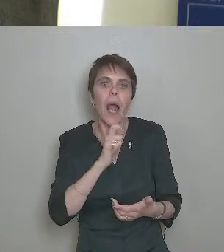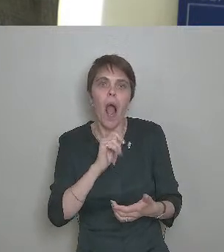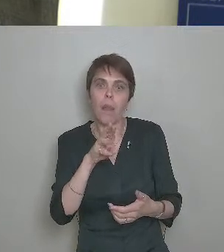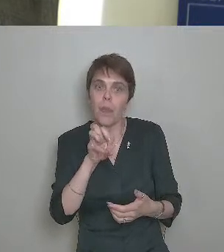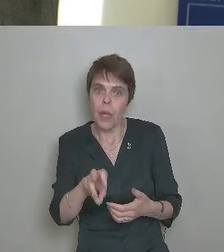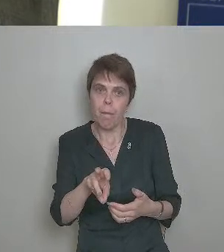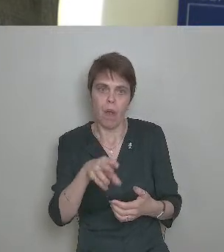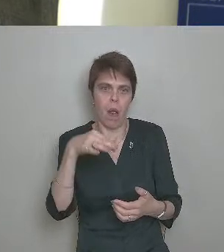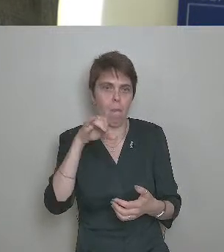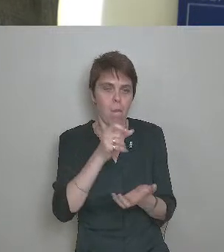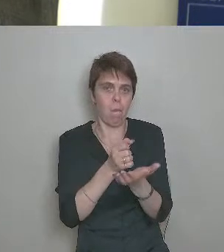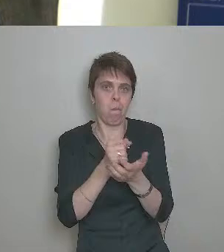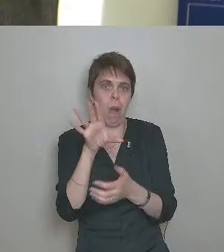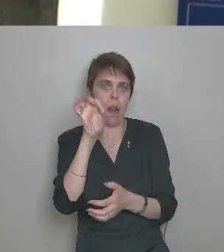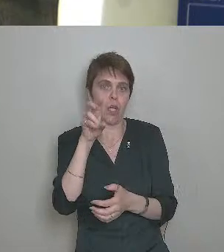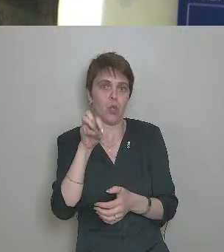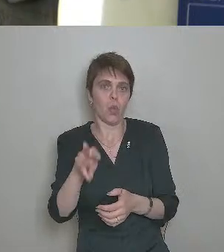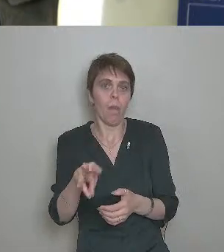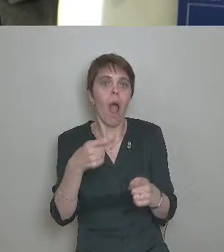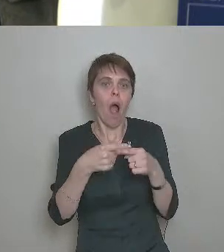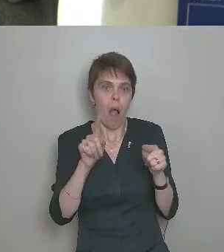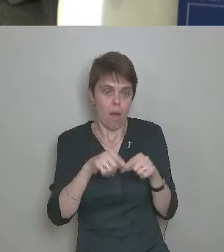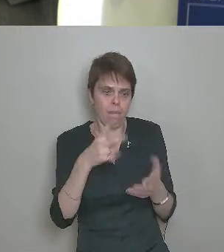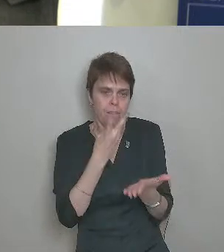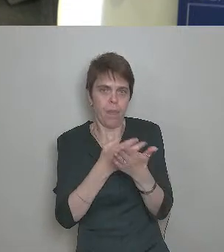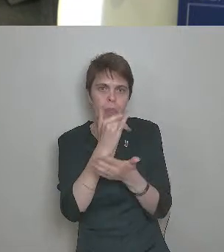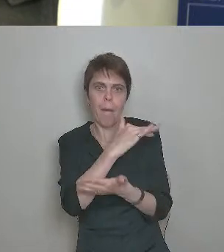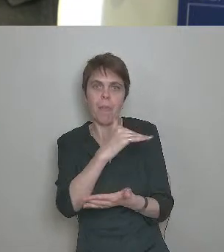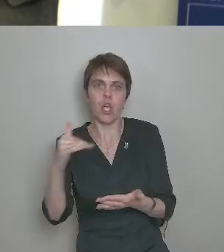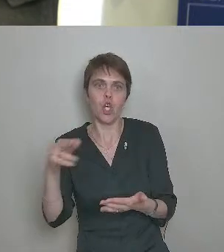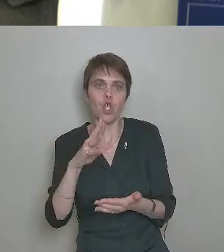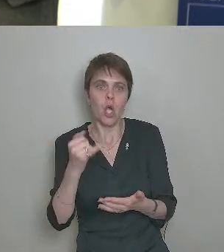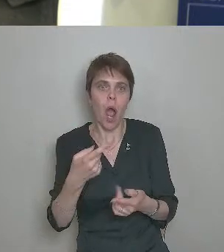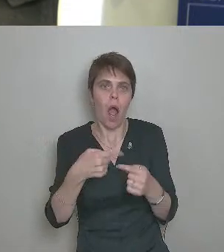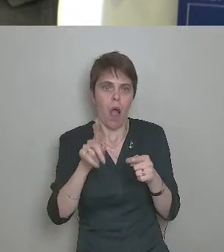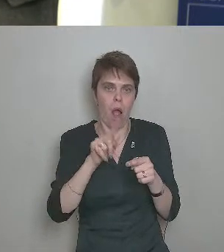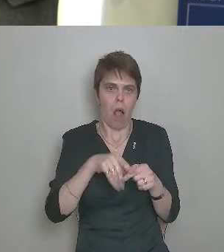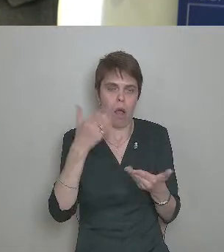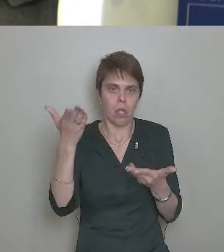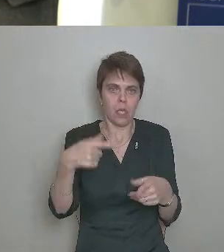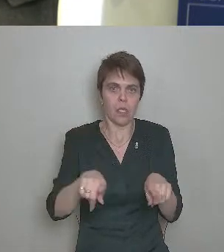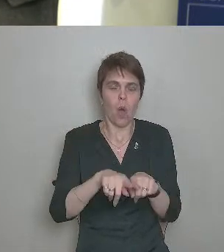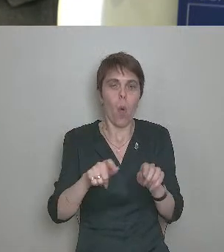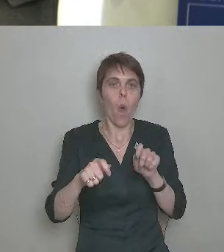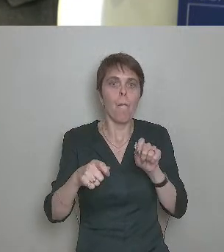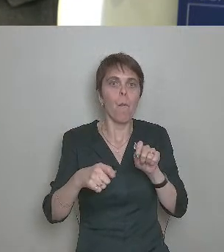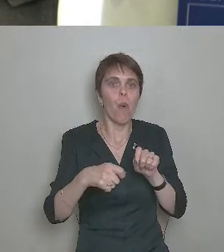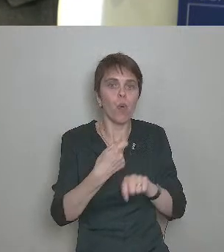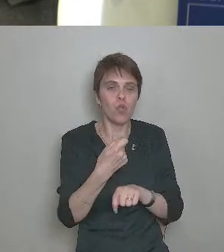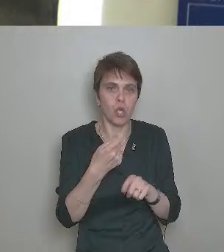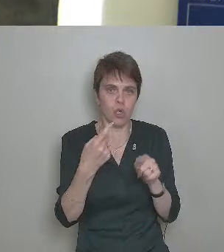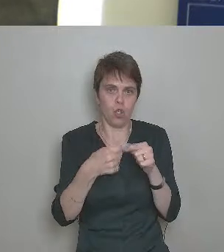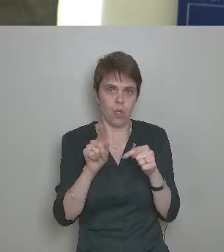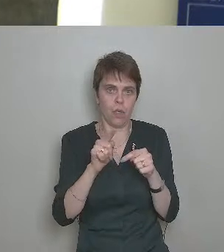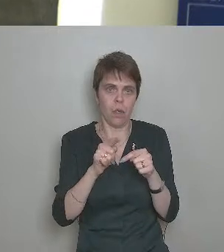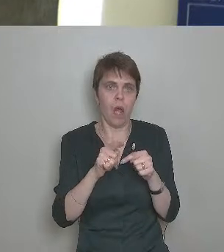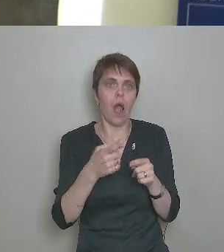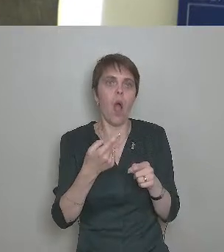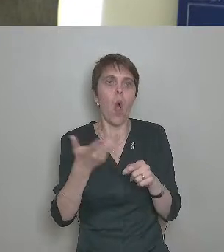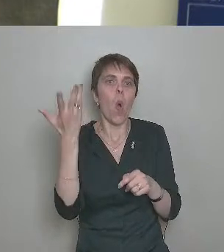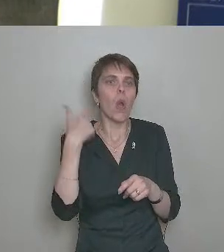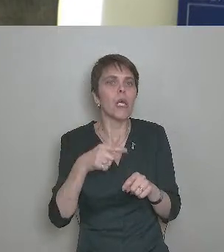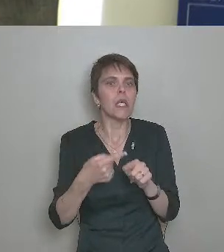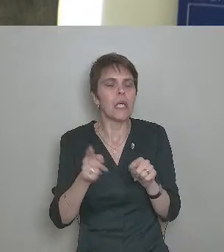with delicate balance. They almost meet it. I mean, they almost meet requirement. Or, for instance, if